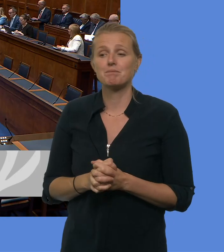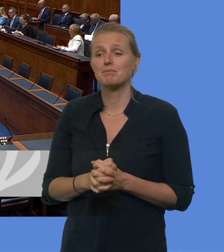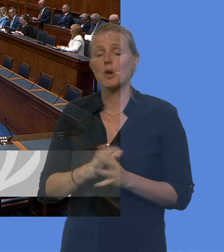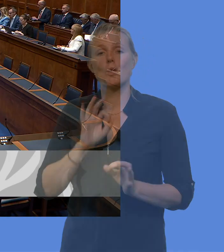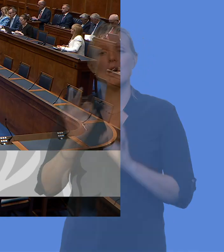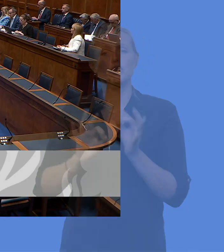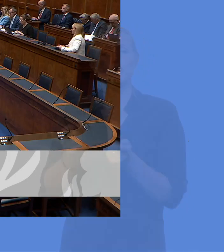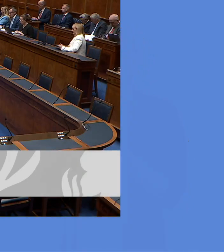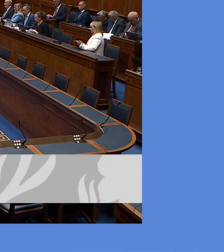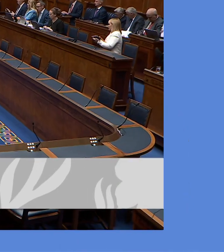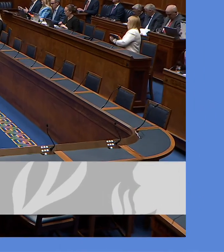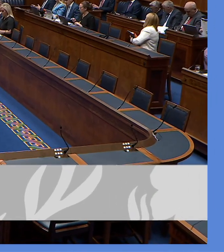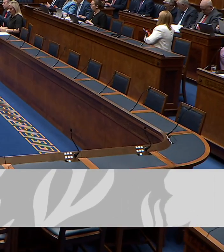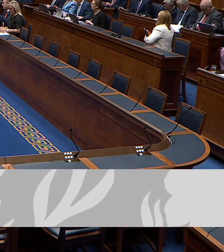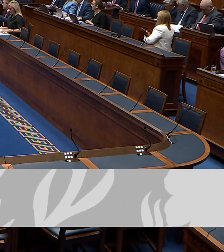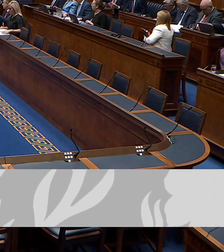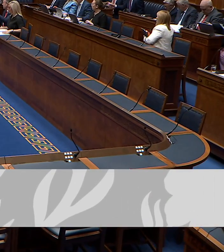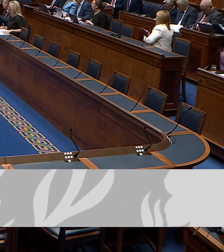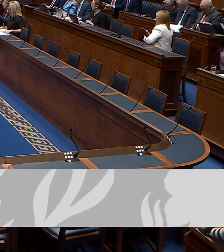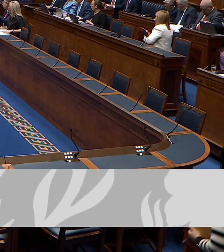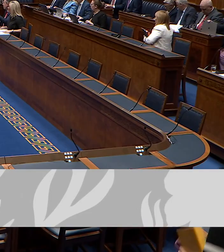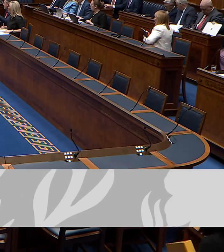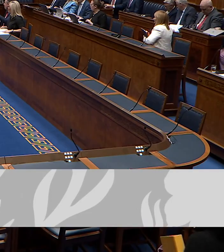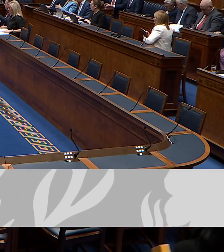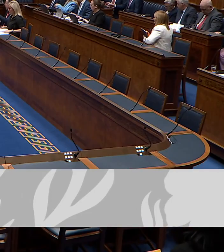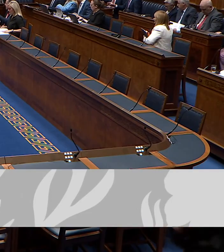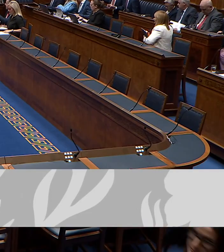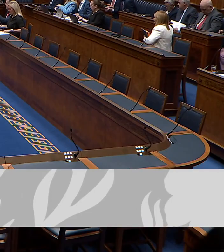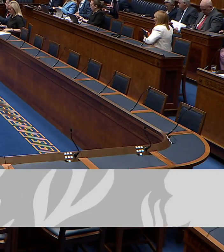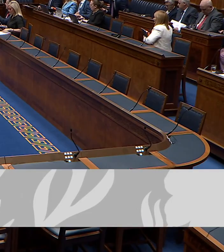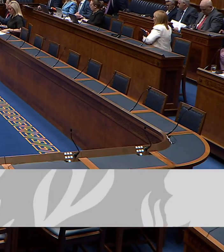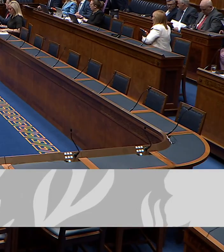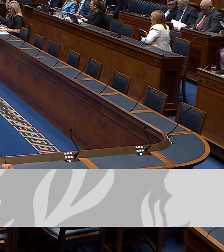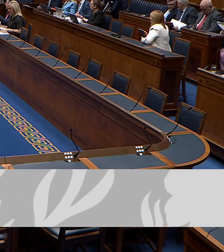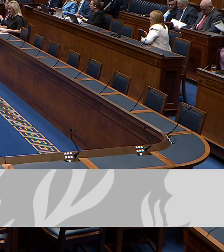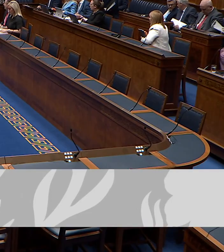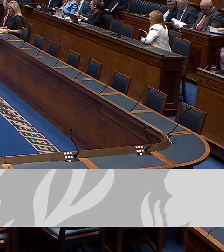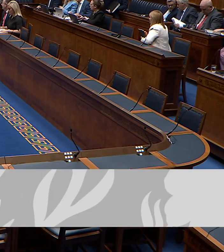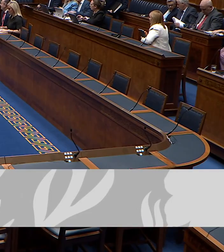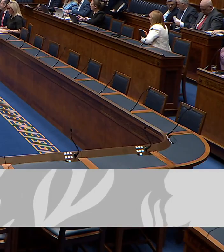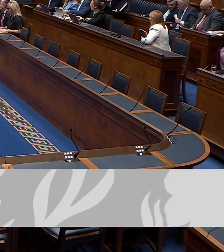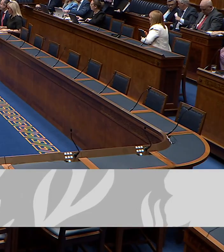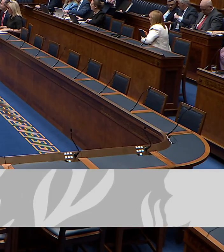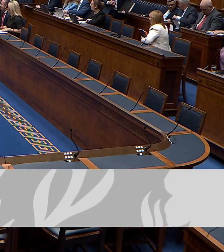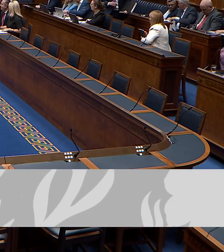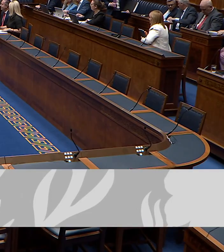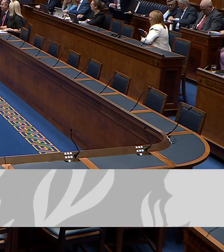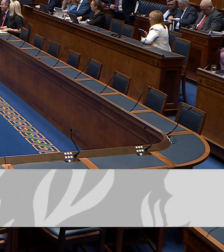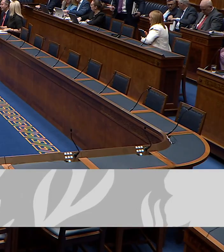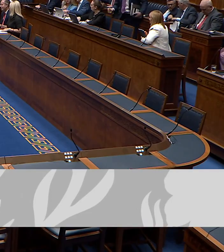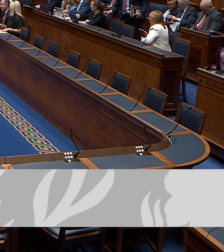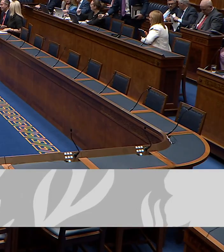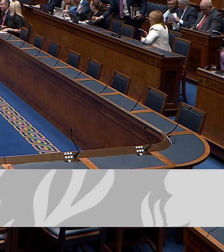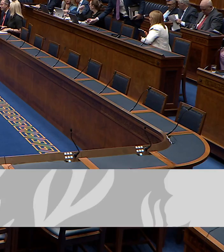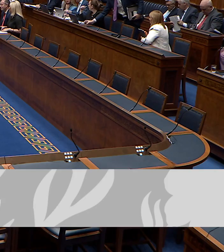questions to the Minister for Education. I am marking Minister's homework, so Communities Minister answered 27 questions, supplementaries